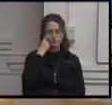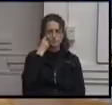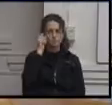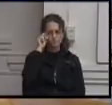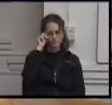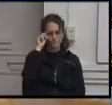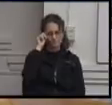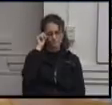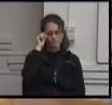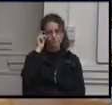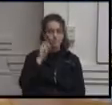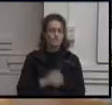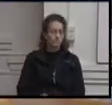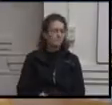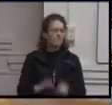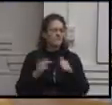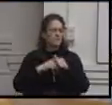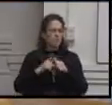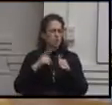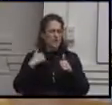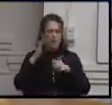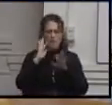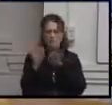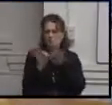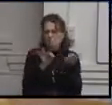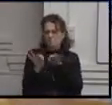is I'll start by just introducing the topic.